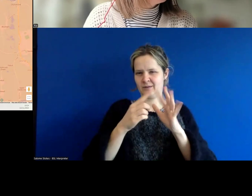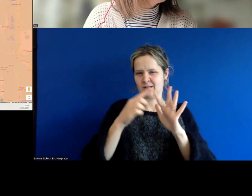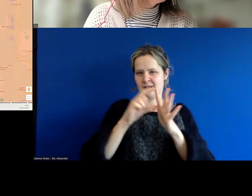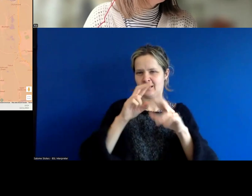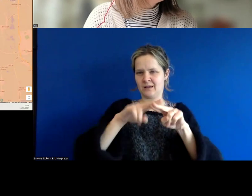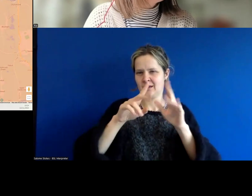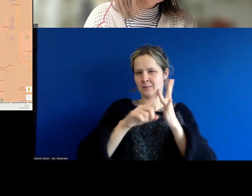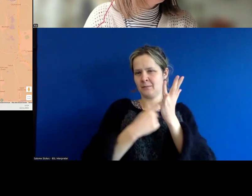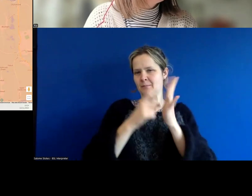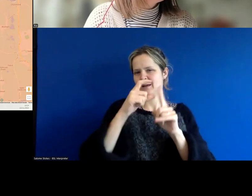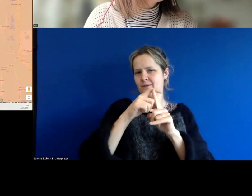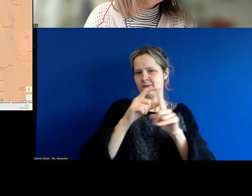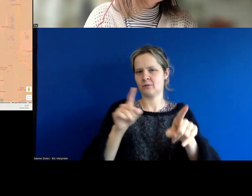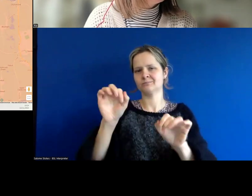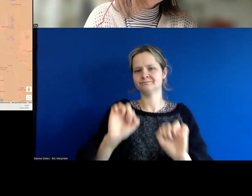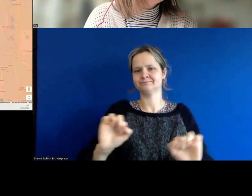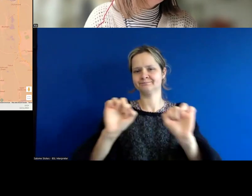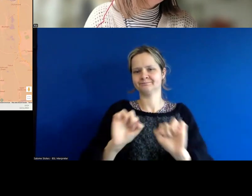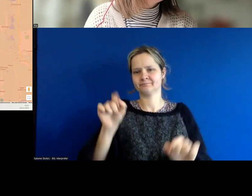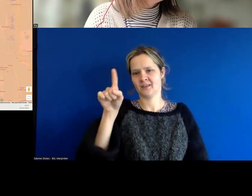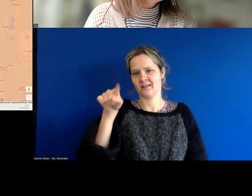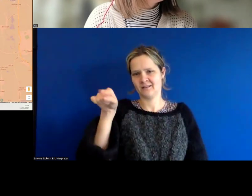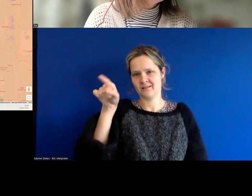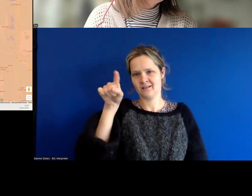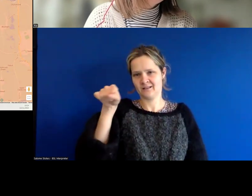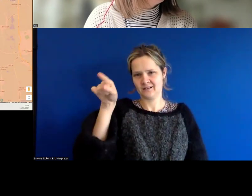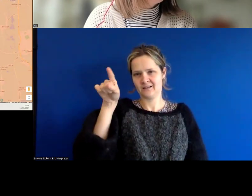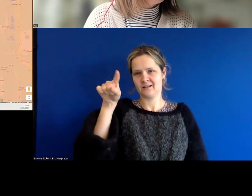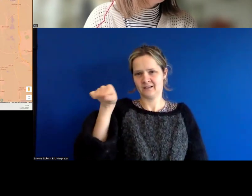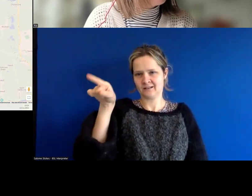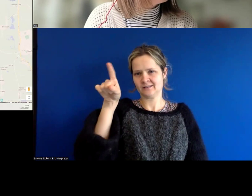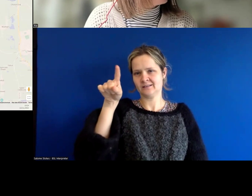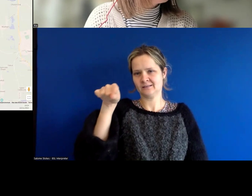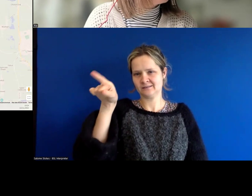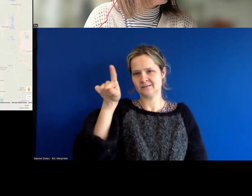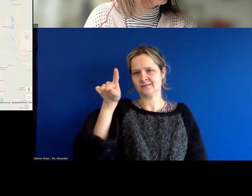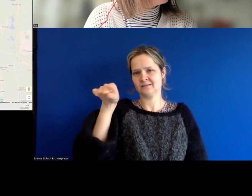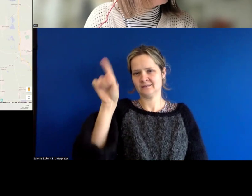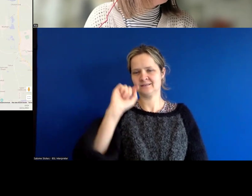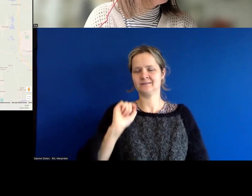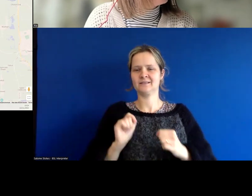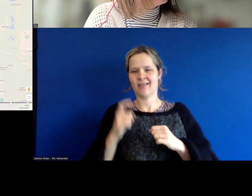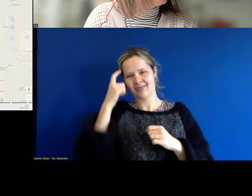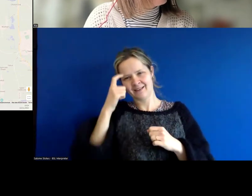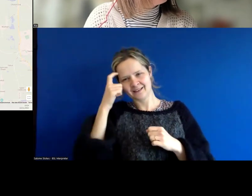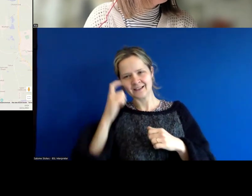It will take a second to render. So you'll see the little buttons whirling around up there as it has a think, and then